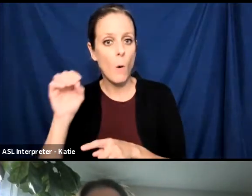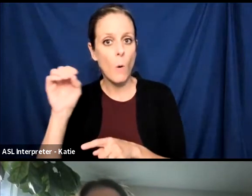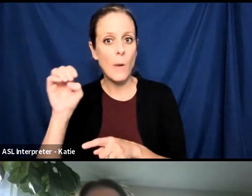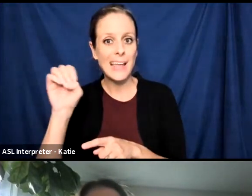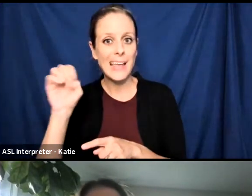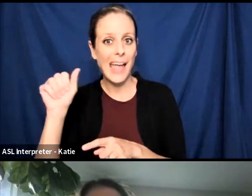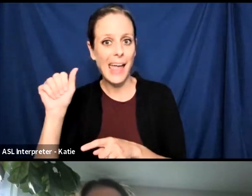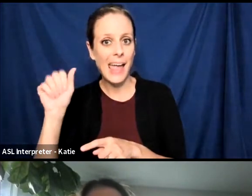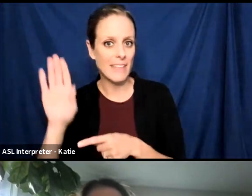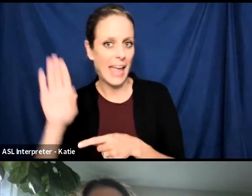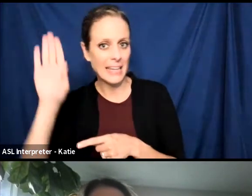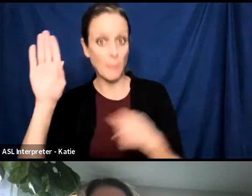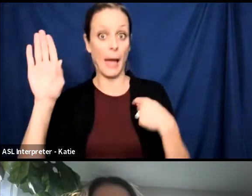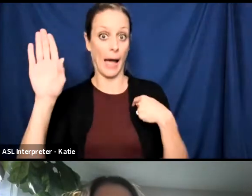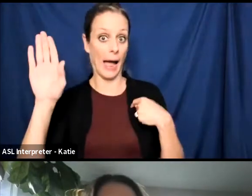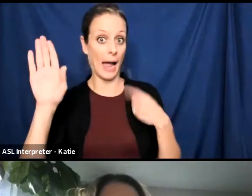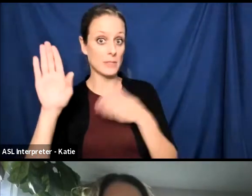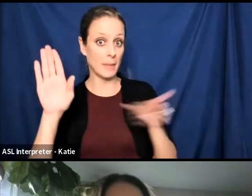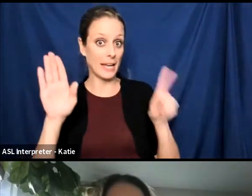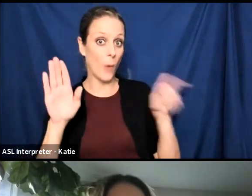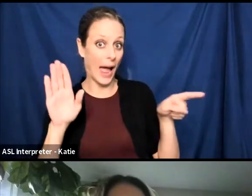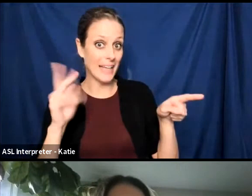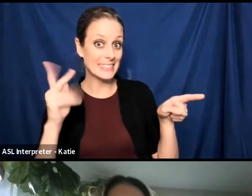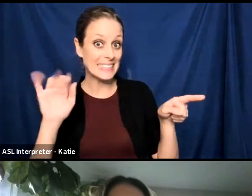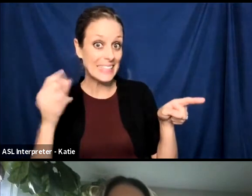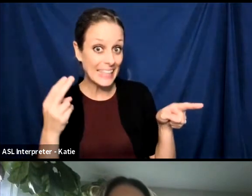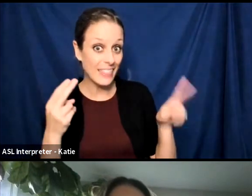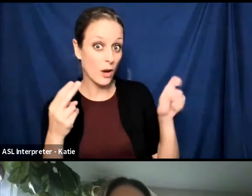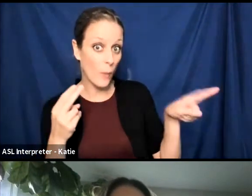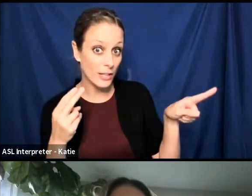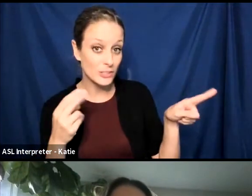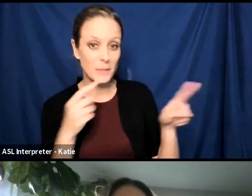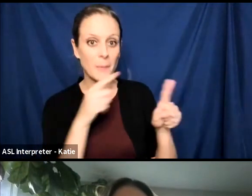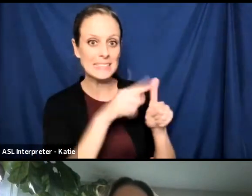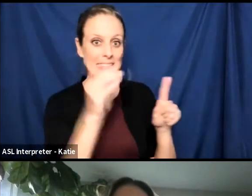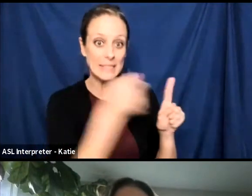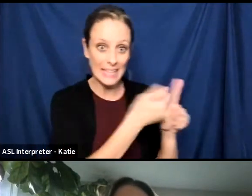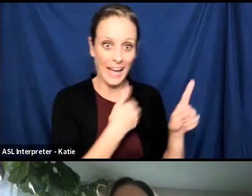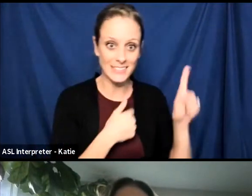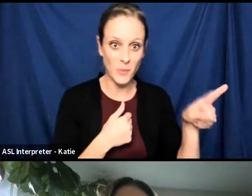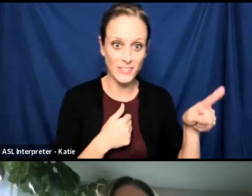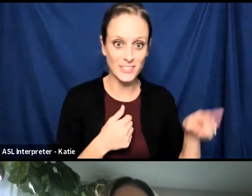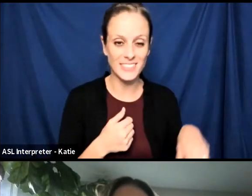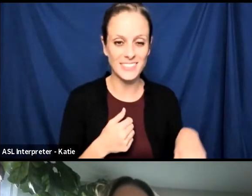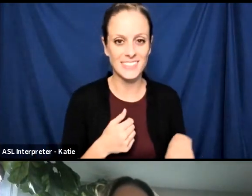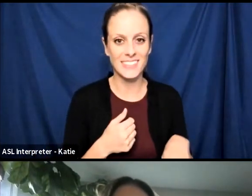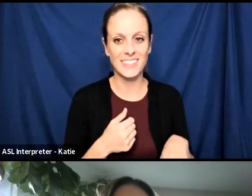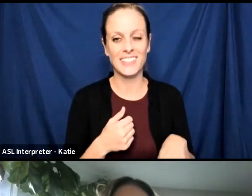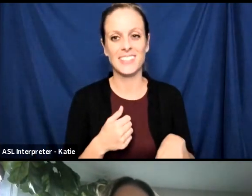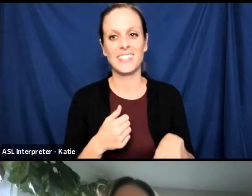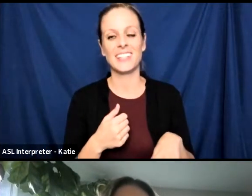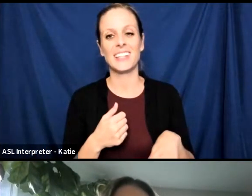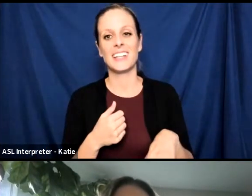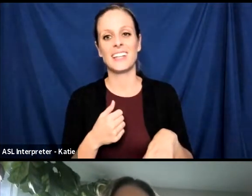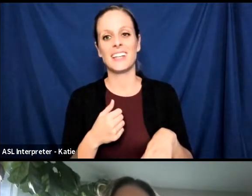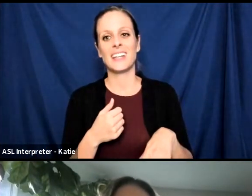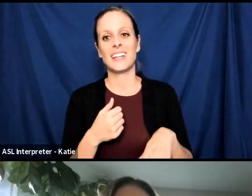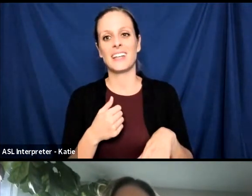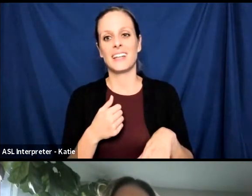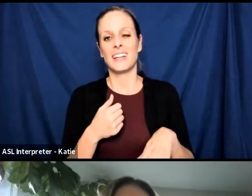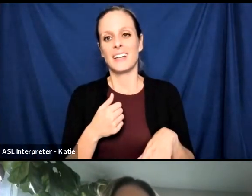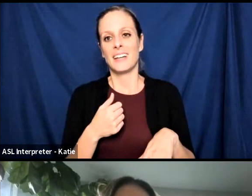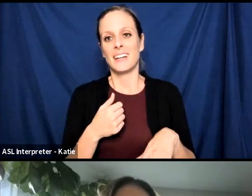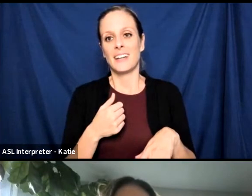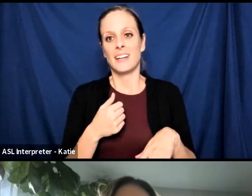my hand up because I was going to ask Keith a question about what he's hearing back from staff and how, just even anecdotally, how folks